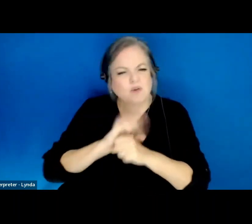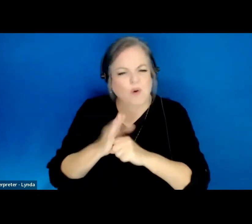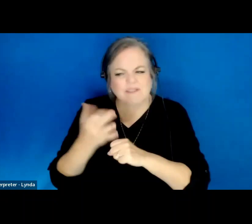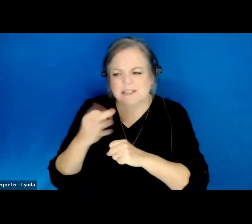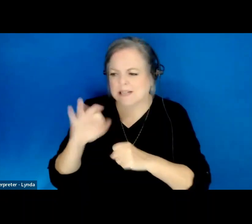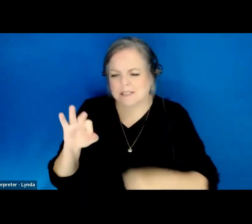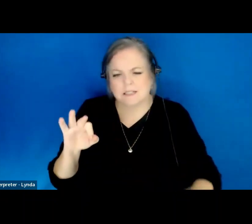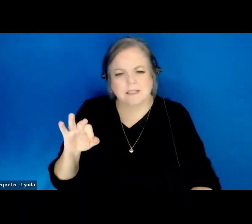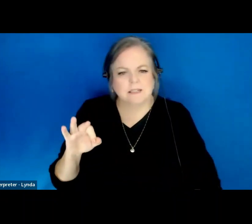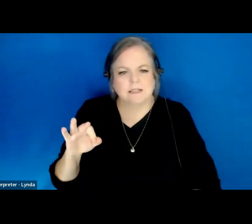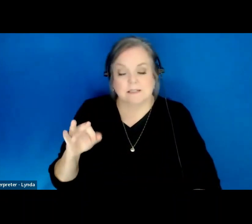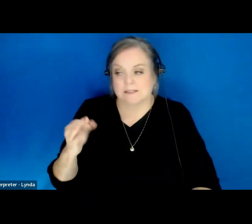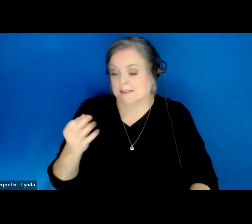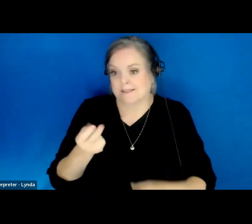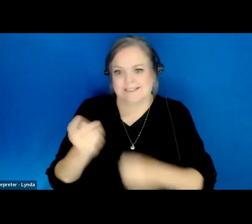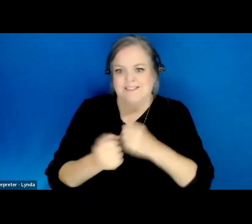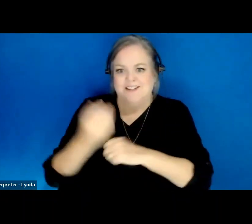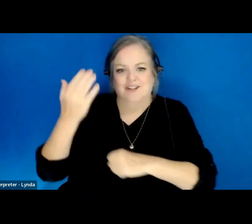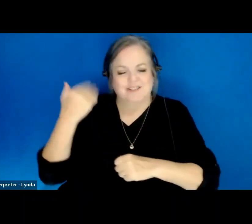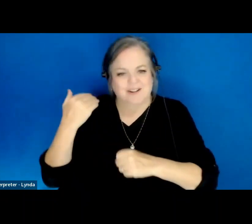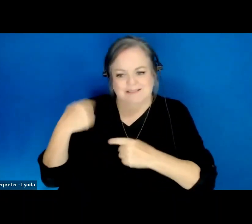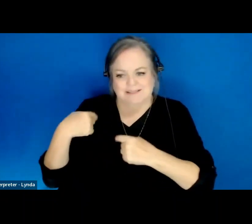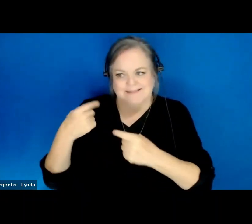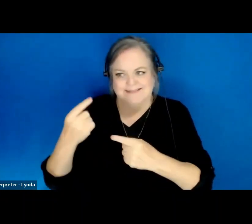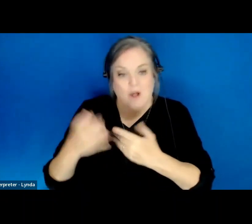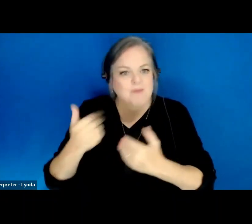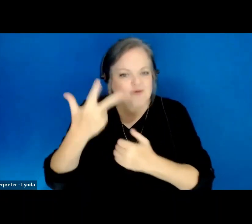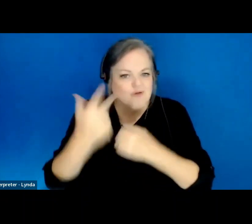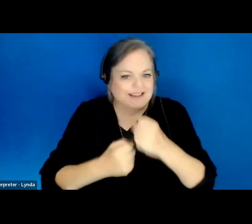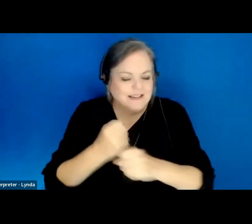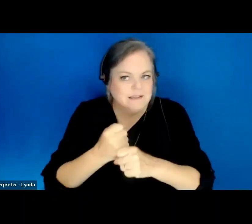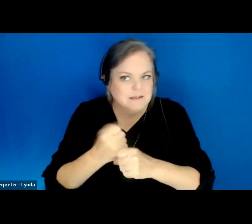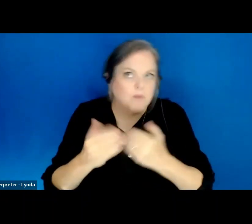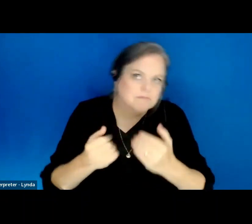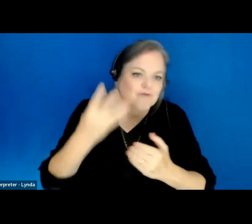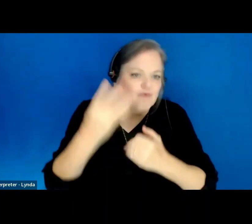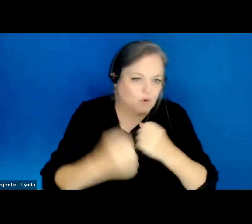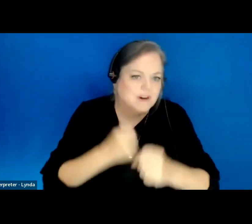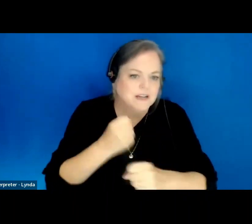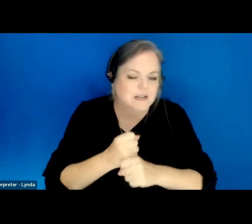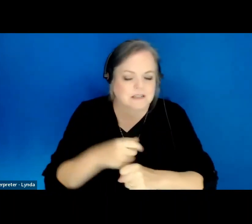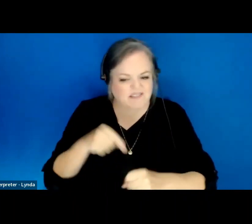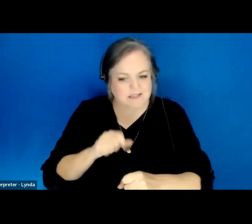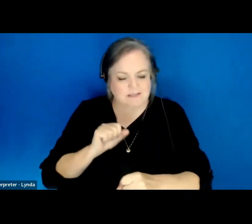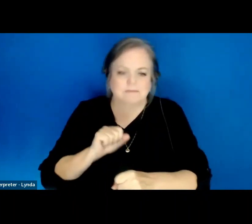seemingly years ago, and we're going on 3 years. Was 4 years of this pandemic,